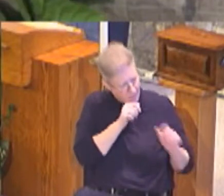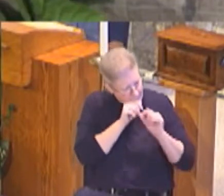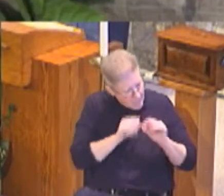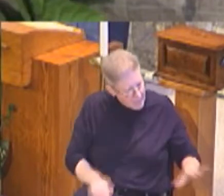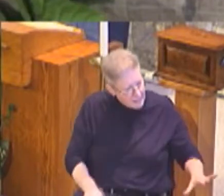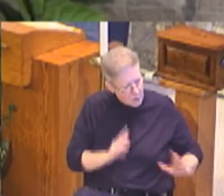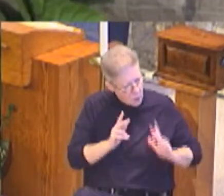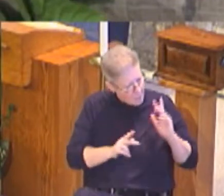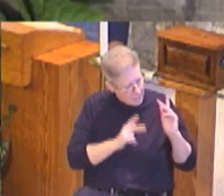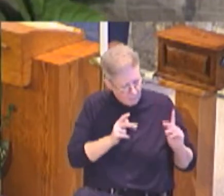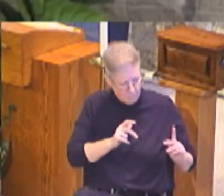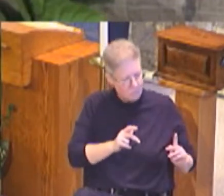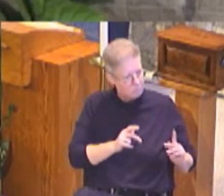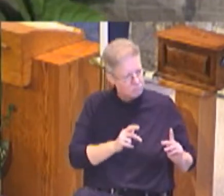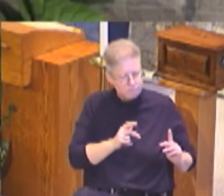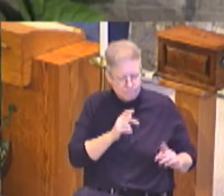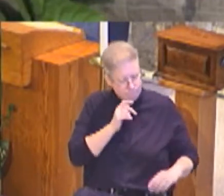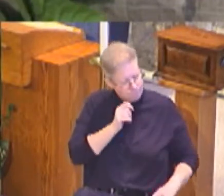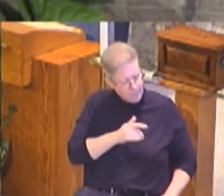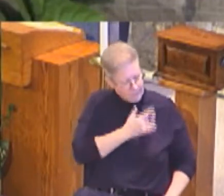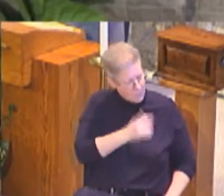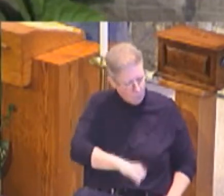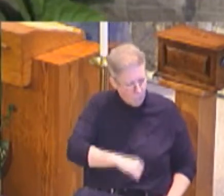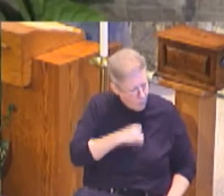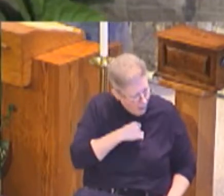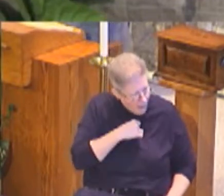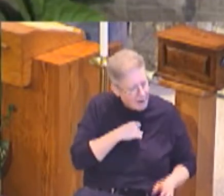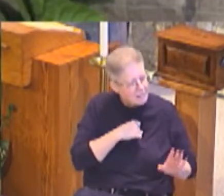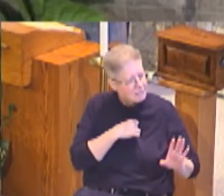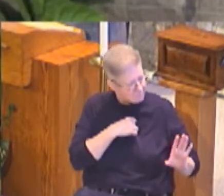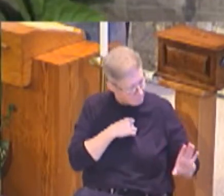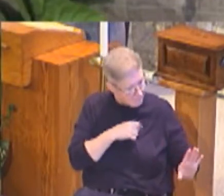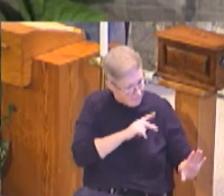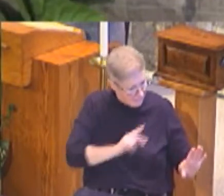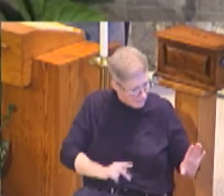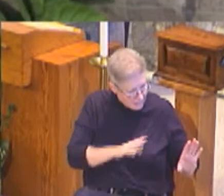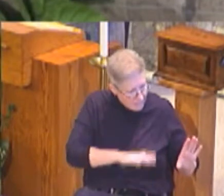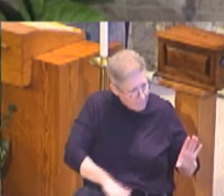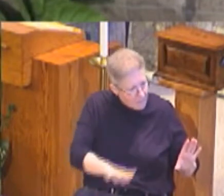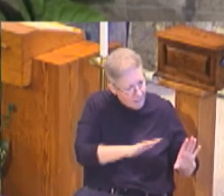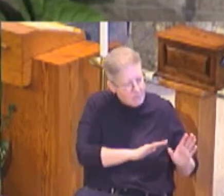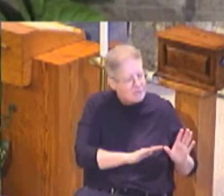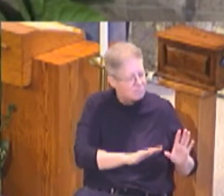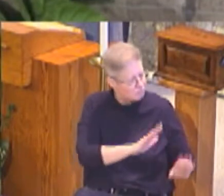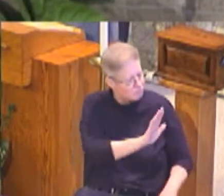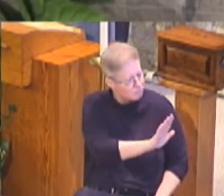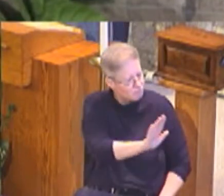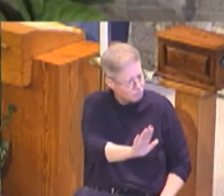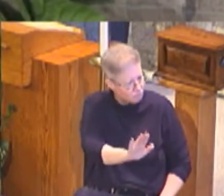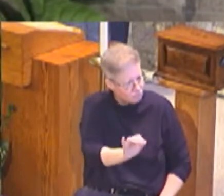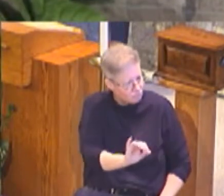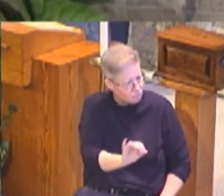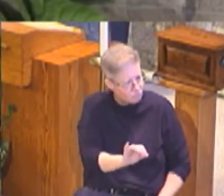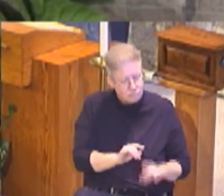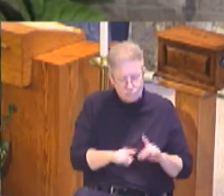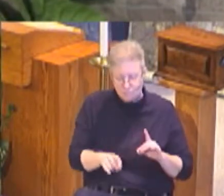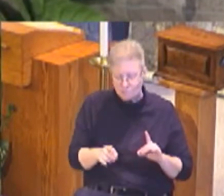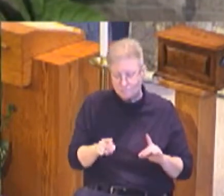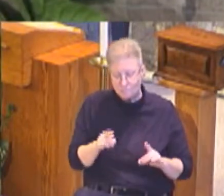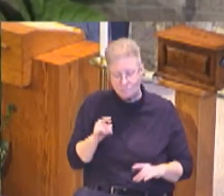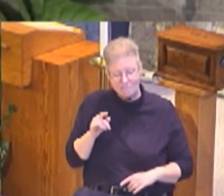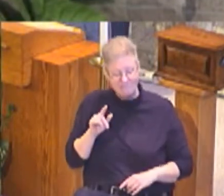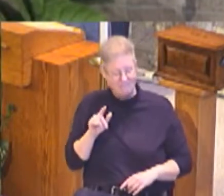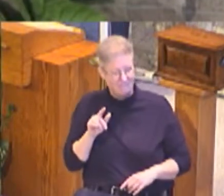the kingdom of heaven. But Dr. Errico said, Lamb's a student, he said, if I were to write this